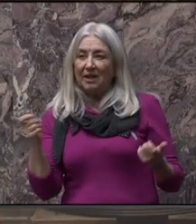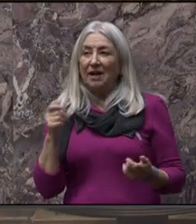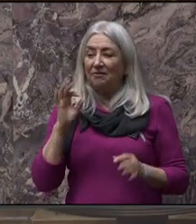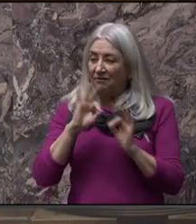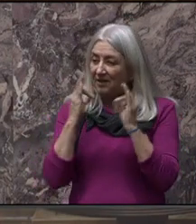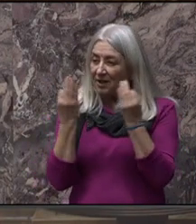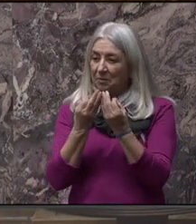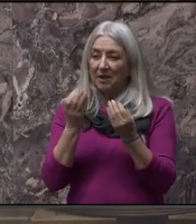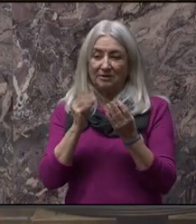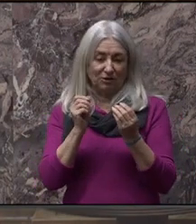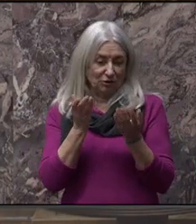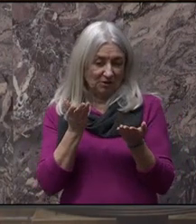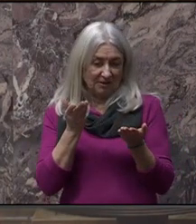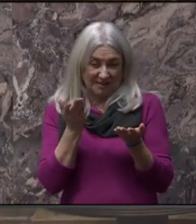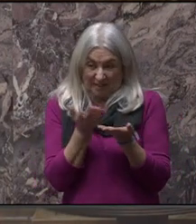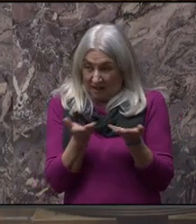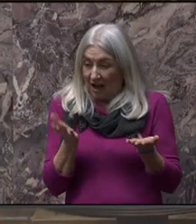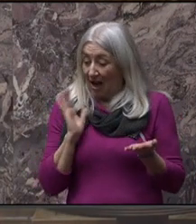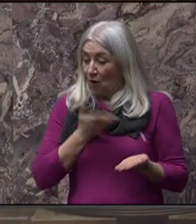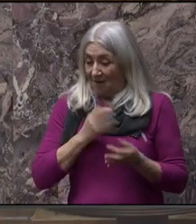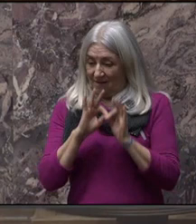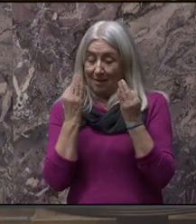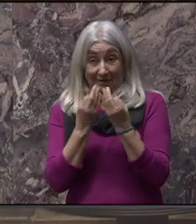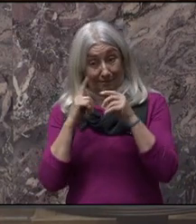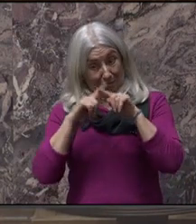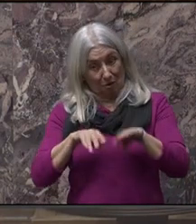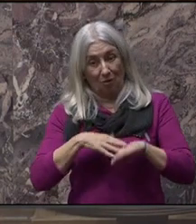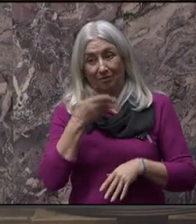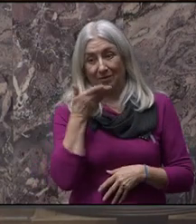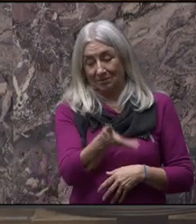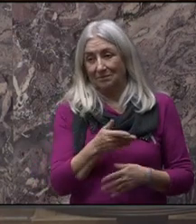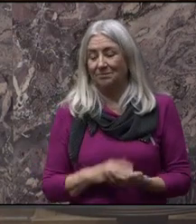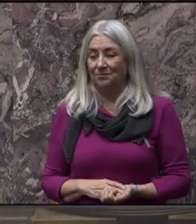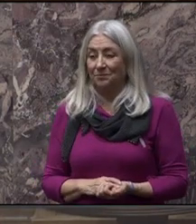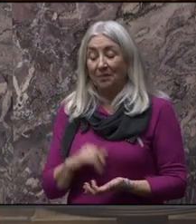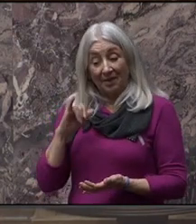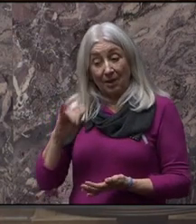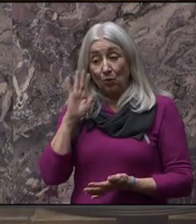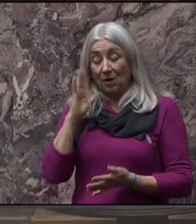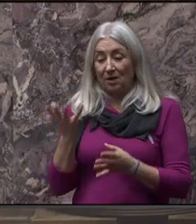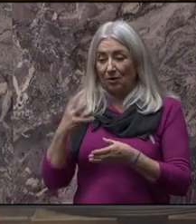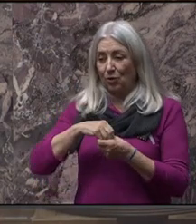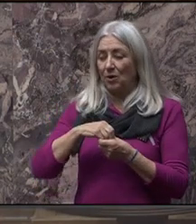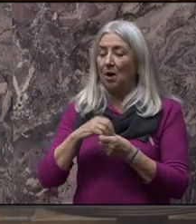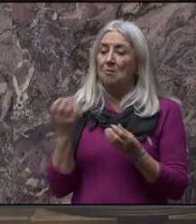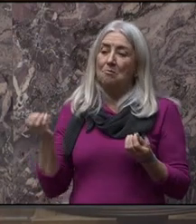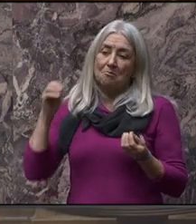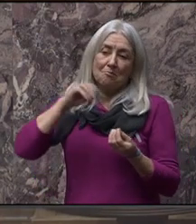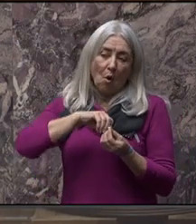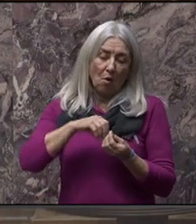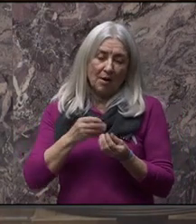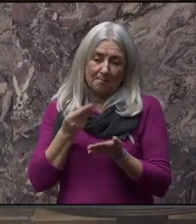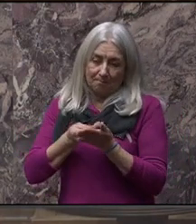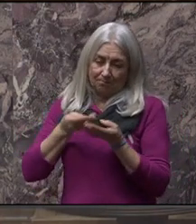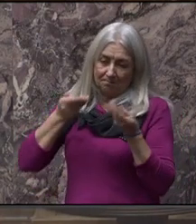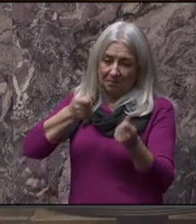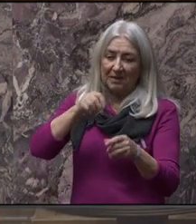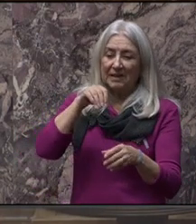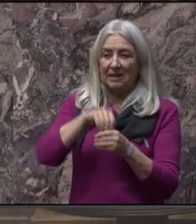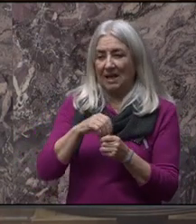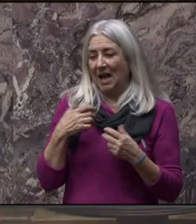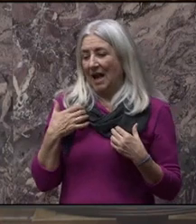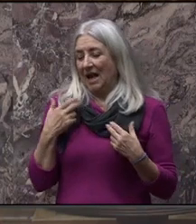citizens depend on to get ahead. This includes record investments in healthcare.